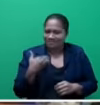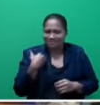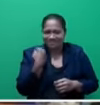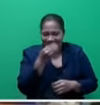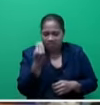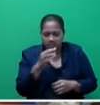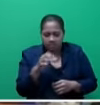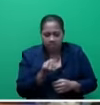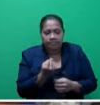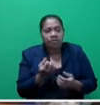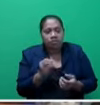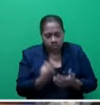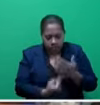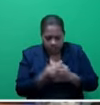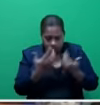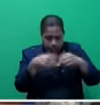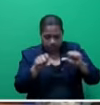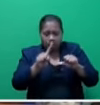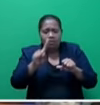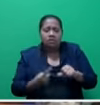around 1,100 villages in Fiji